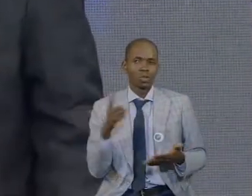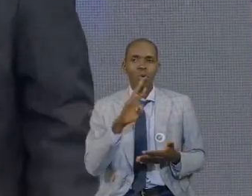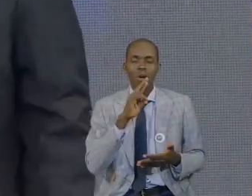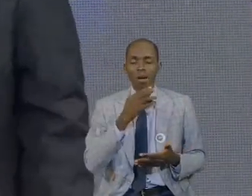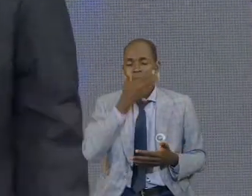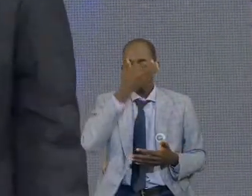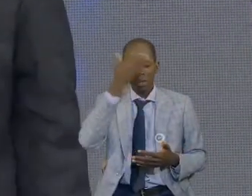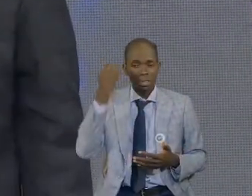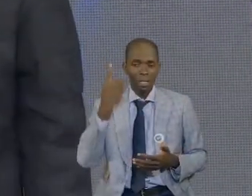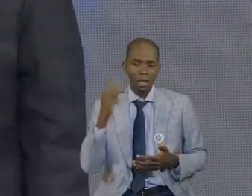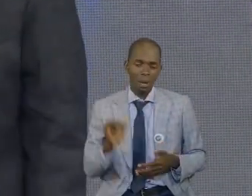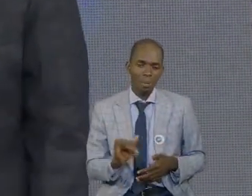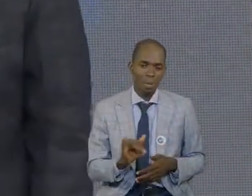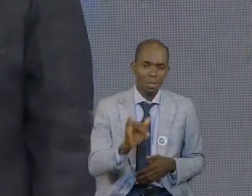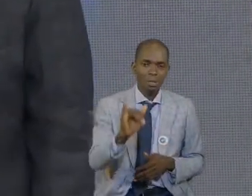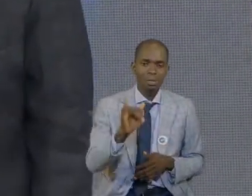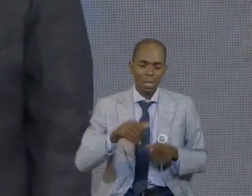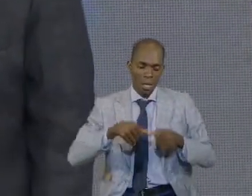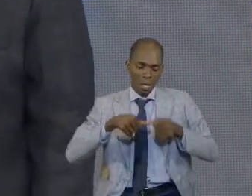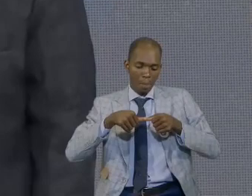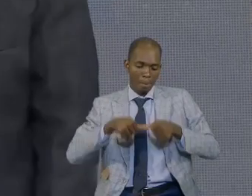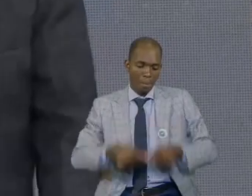abiding reassurances.